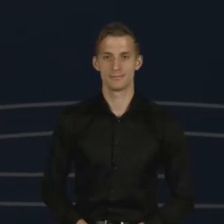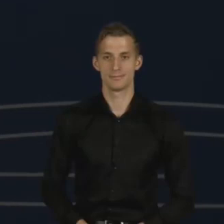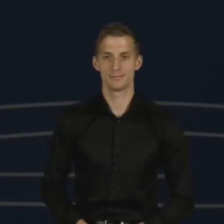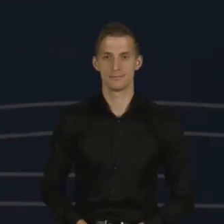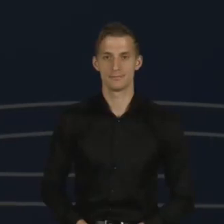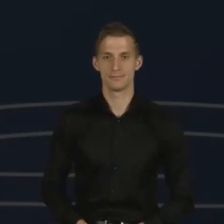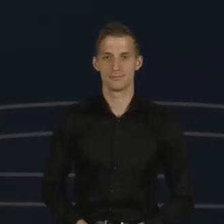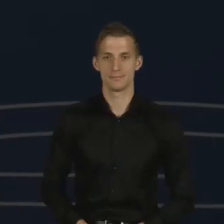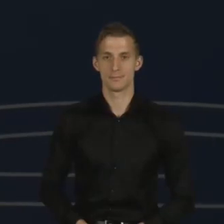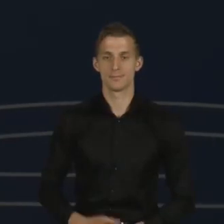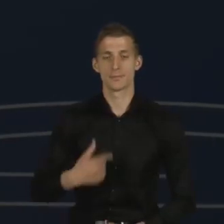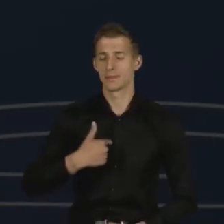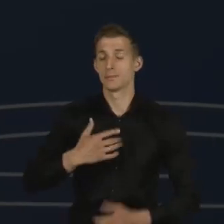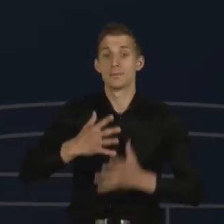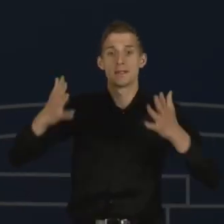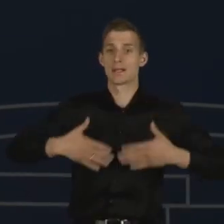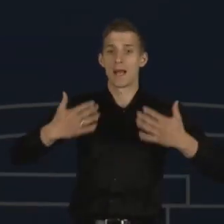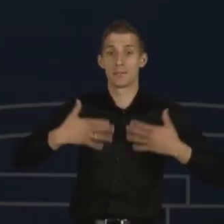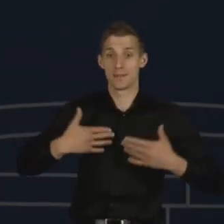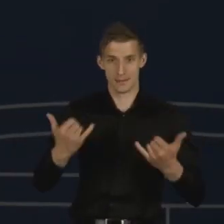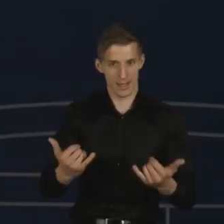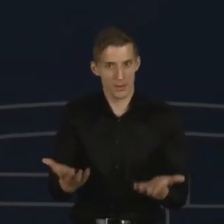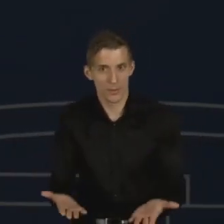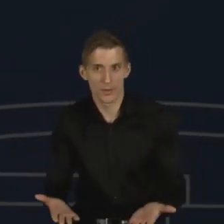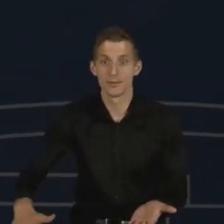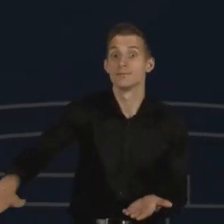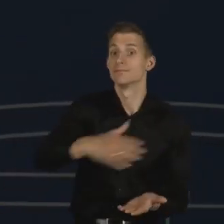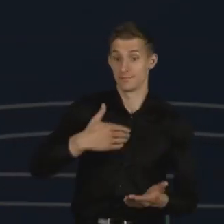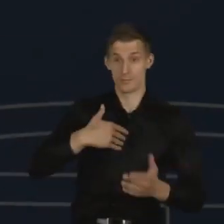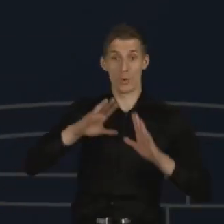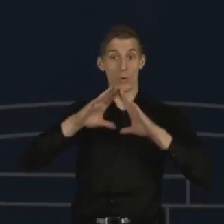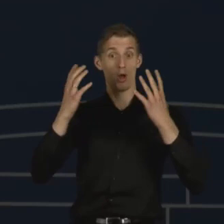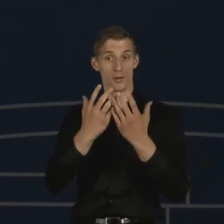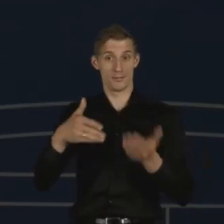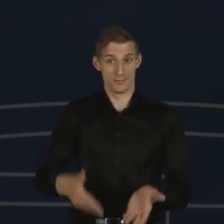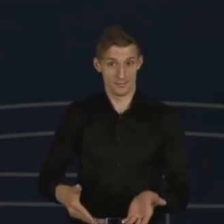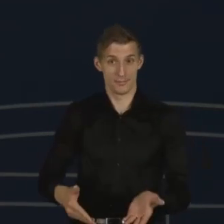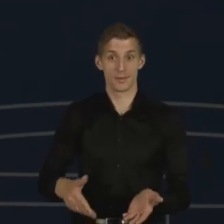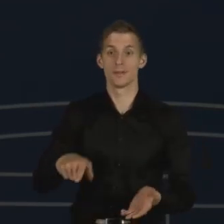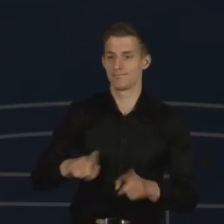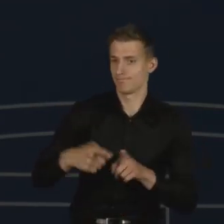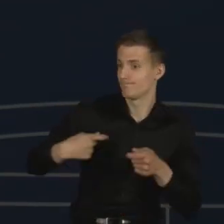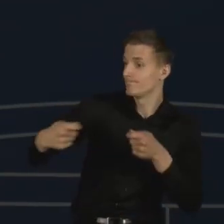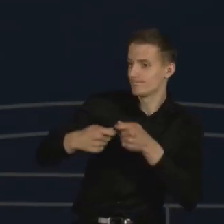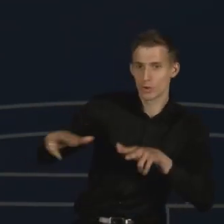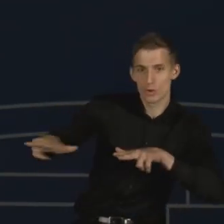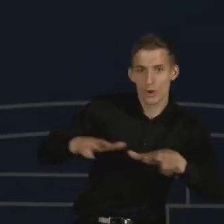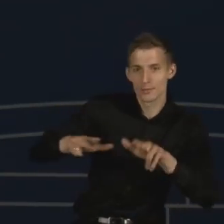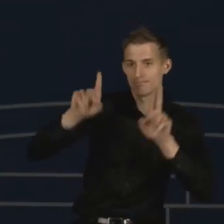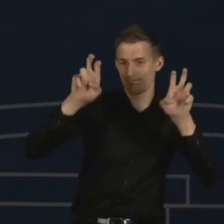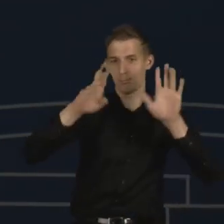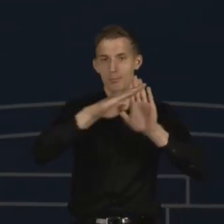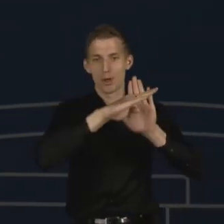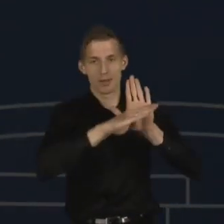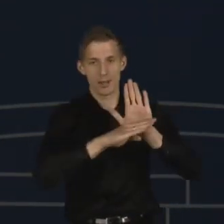co-organized by the UN Habitat, the Ministry of Development Funds and Regional Policy, and the city of Katowice.